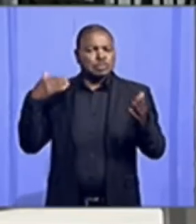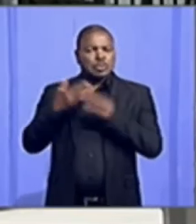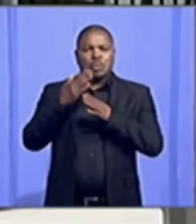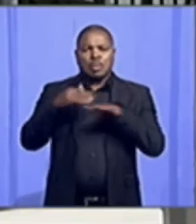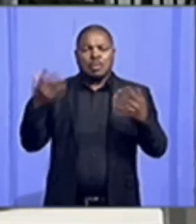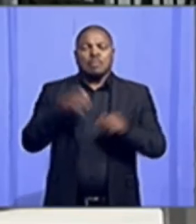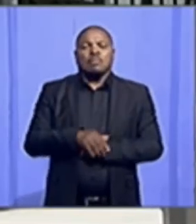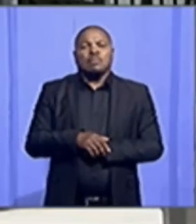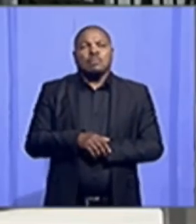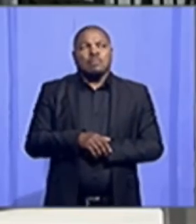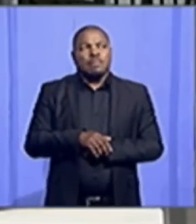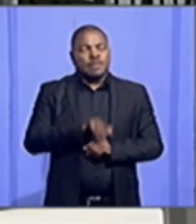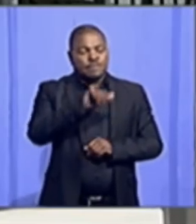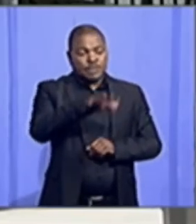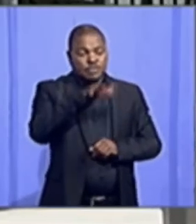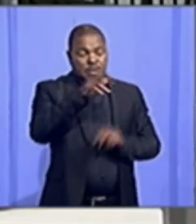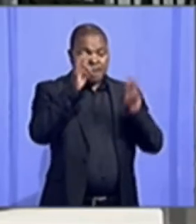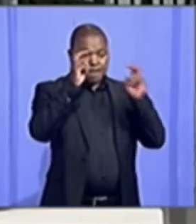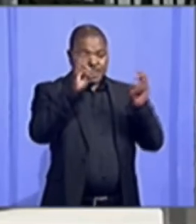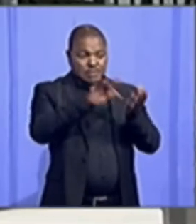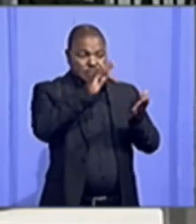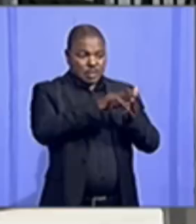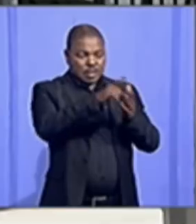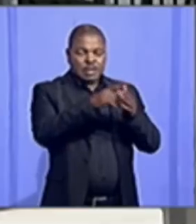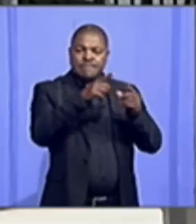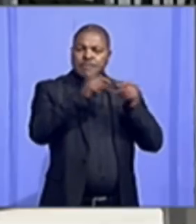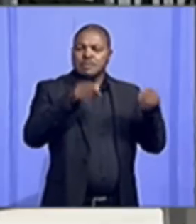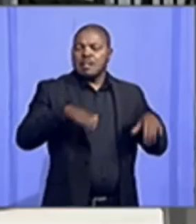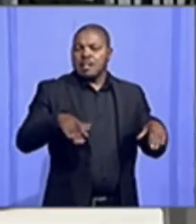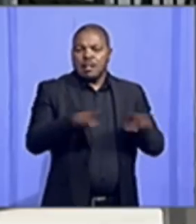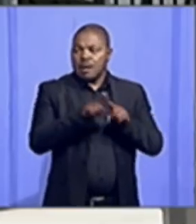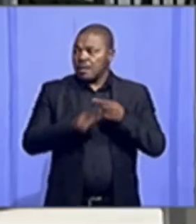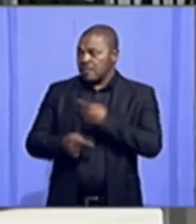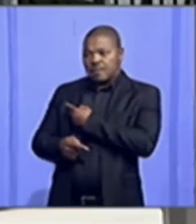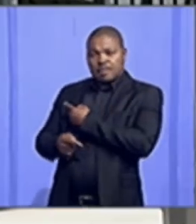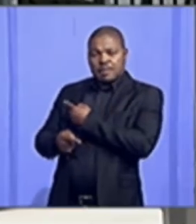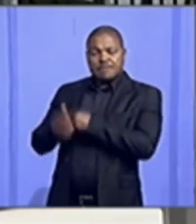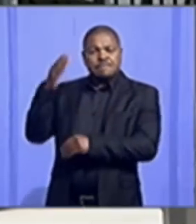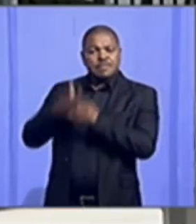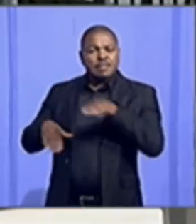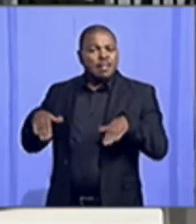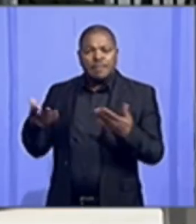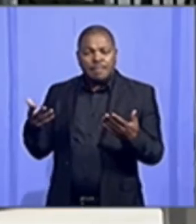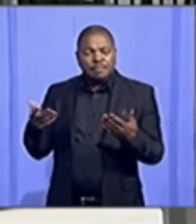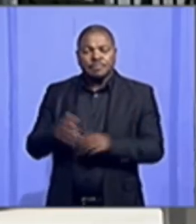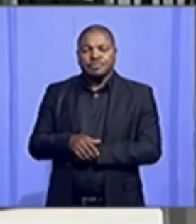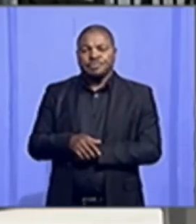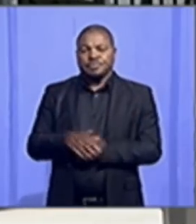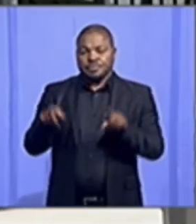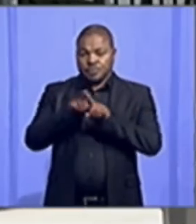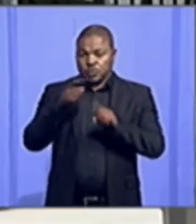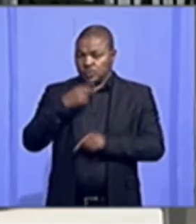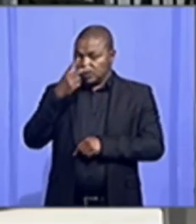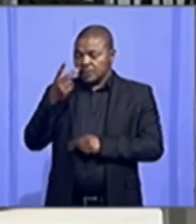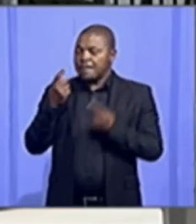of its or 15 of its bus stations are still incomplete, like the one we see behind us. And we have seen a number of